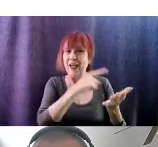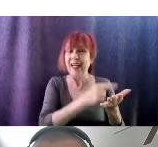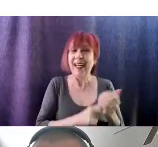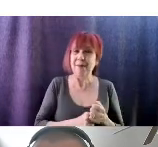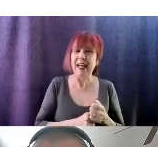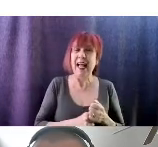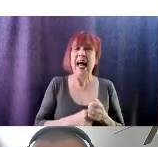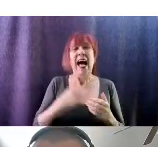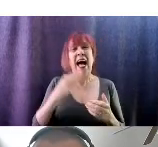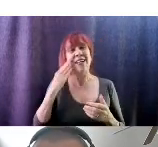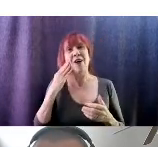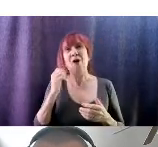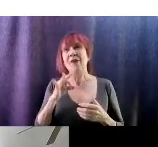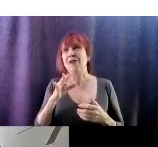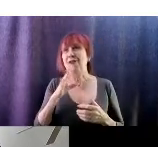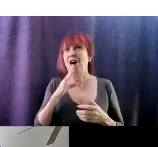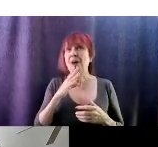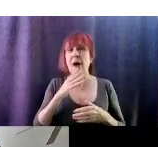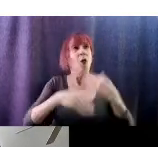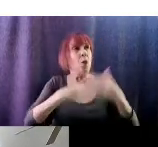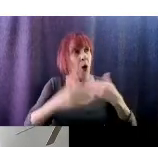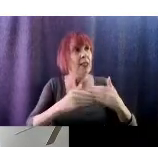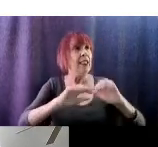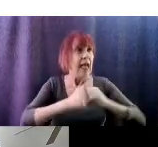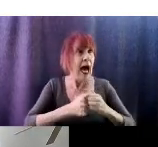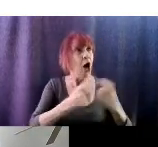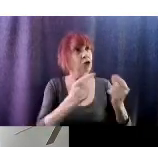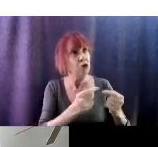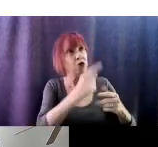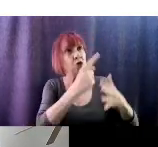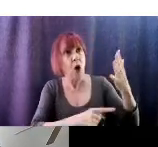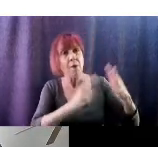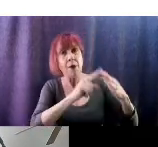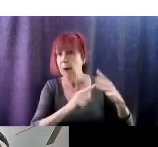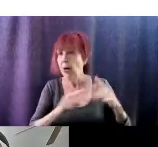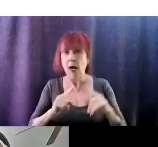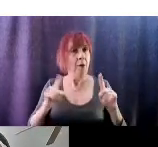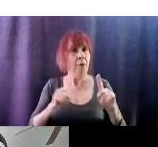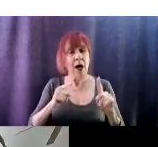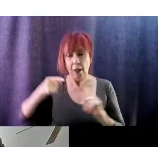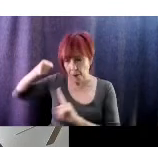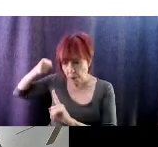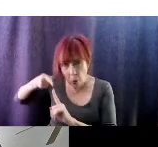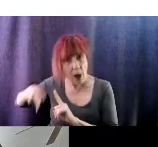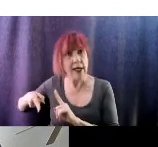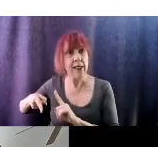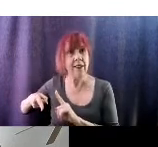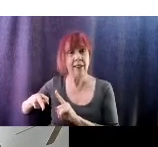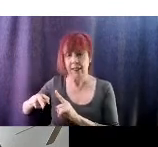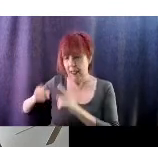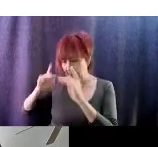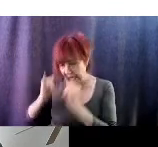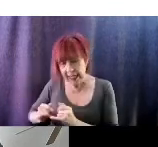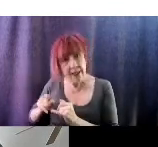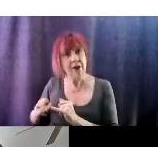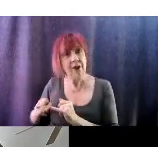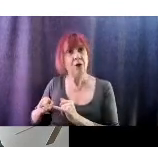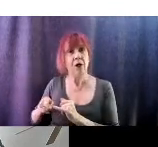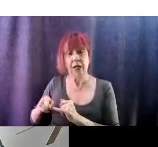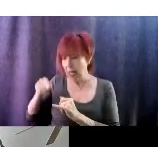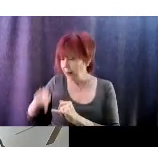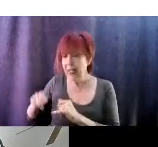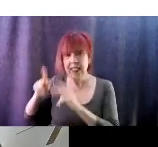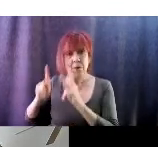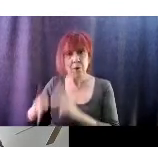processes, but if you just talk about, this whole work exploration program, you're talking about somebody entirely changing their family tree and